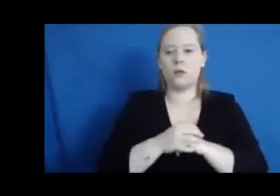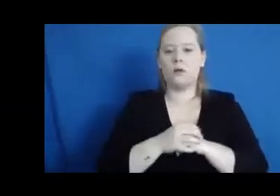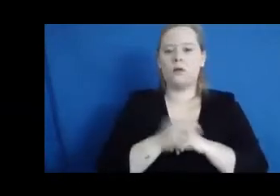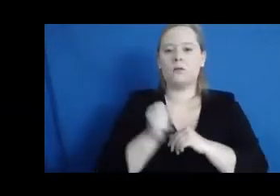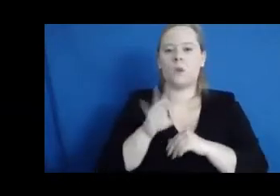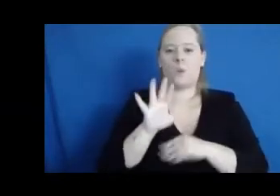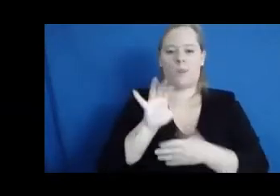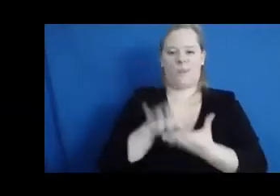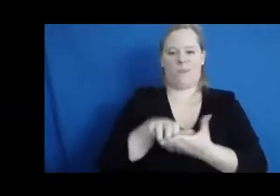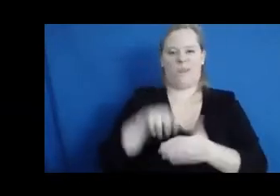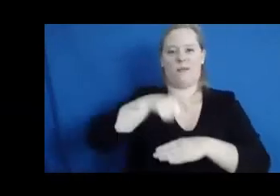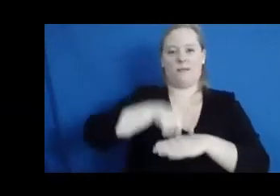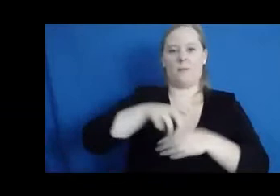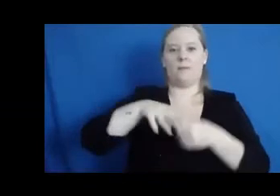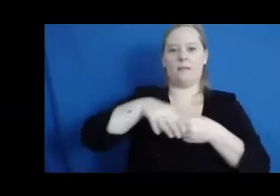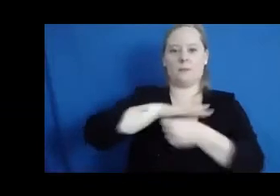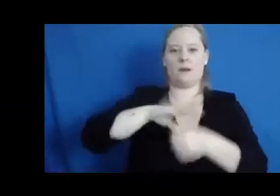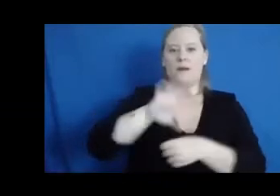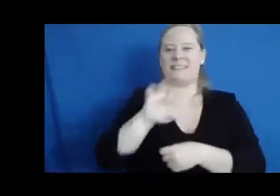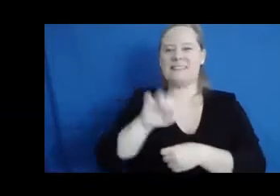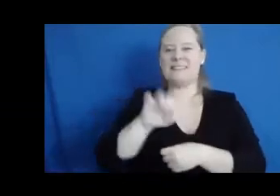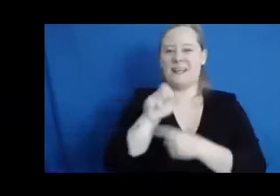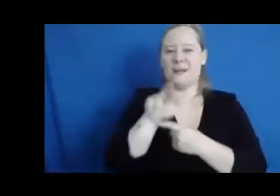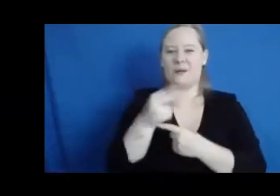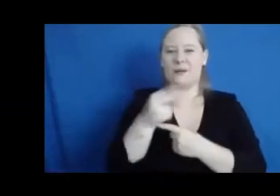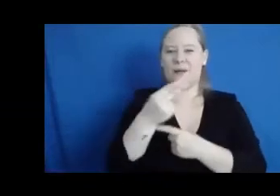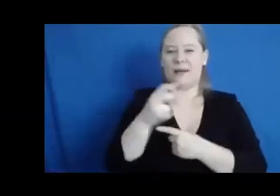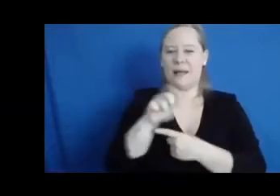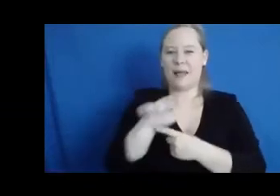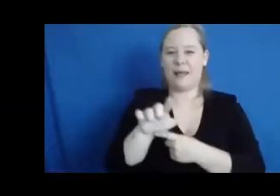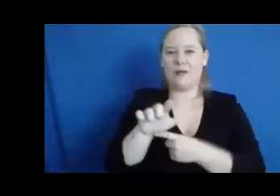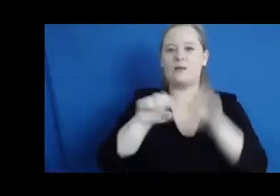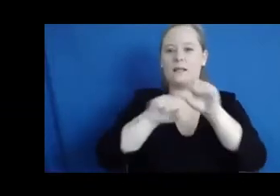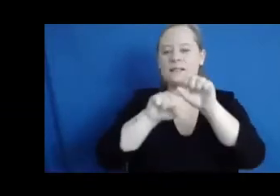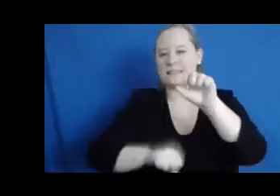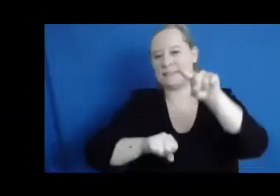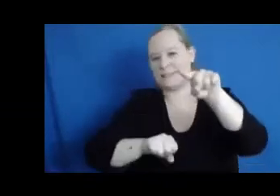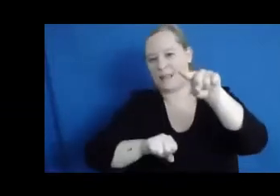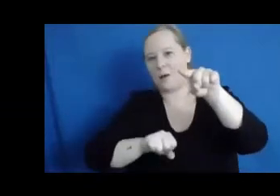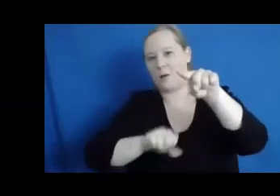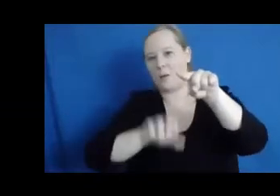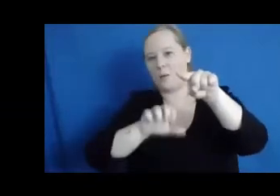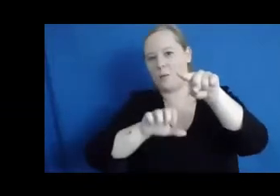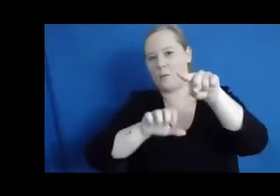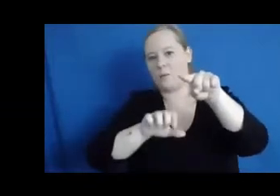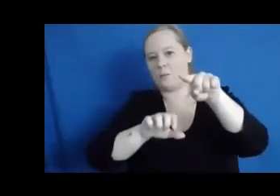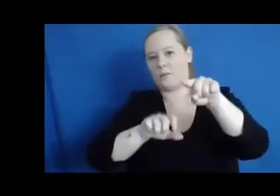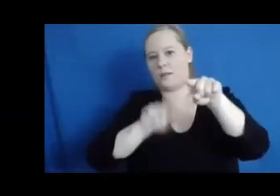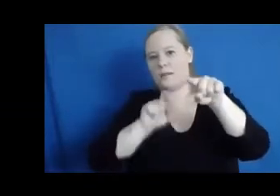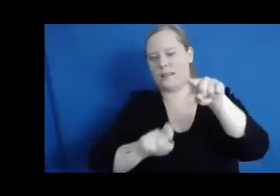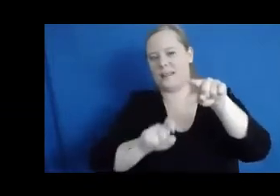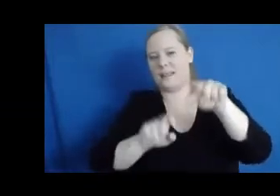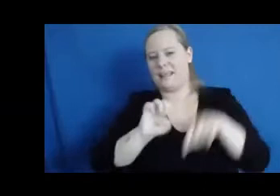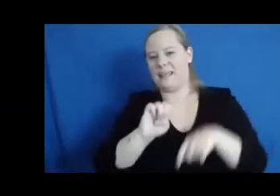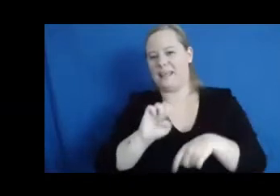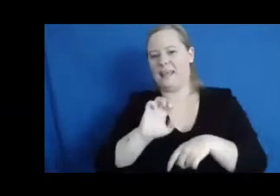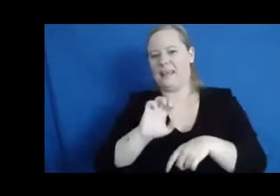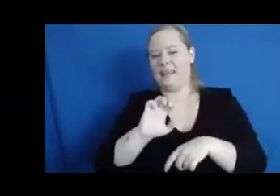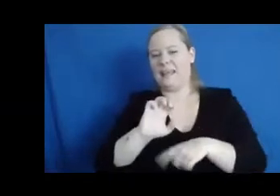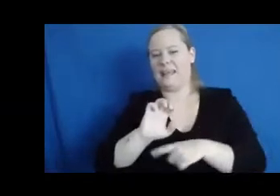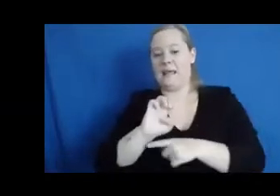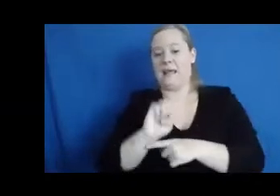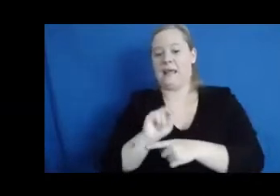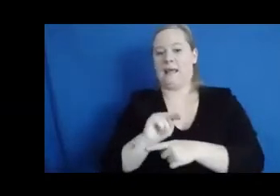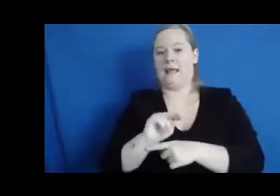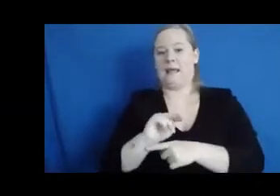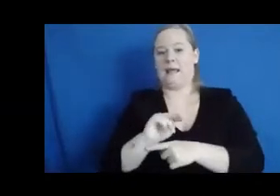are up here around Cedar Hill, just south of the dot on the map known as Inca, and then a little bit around Aztec.